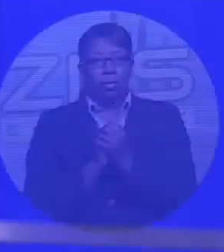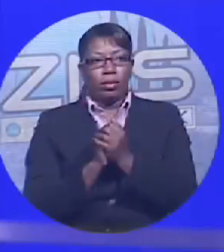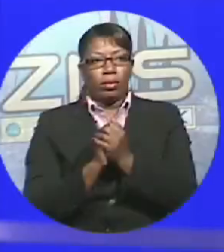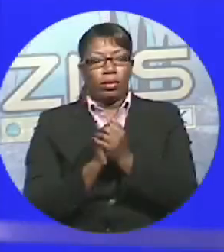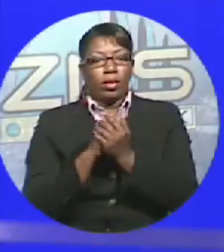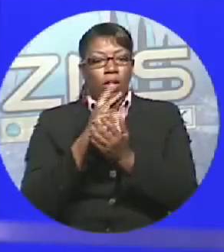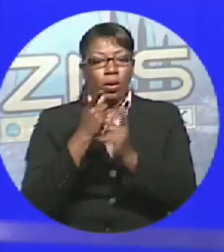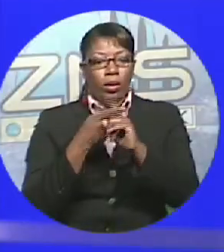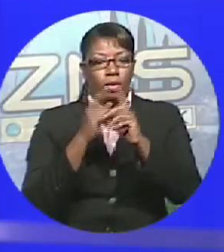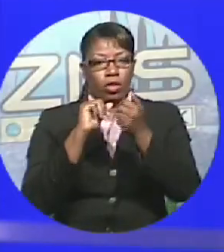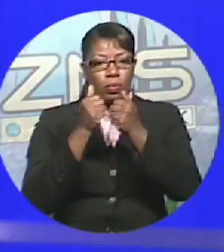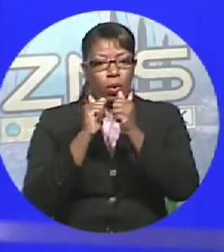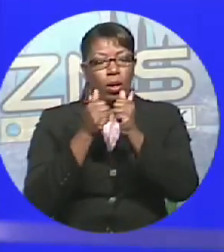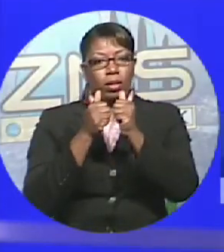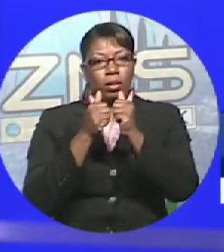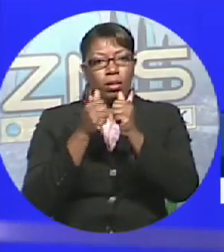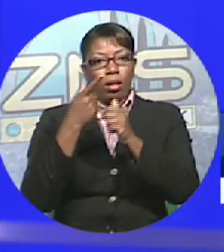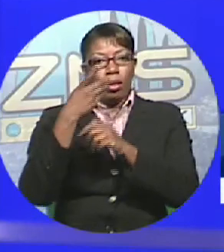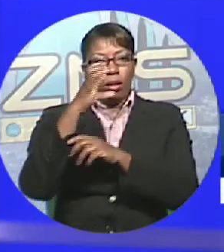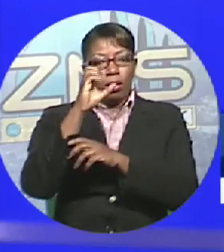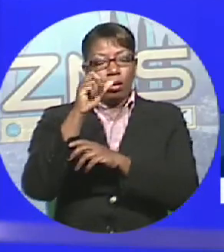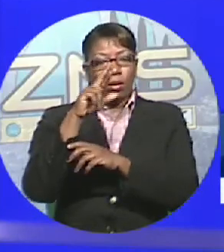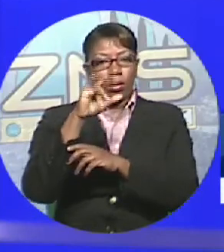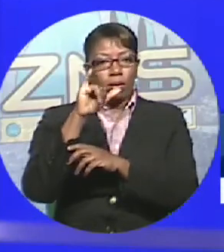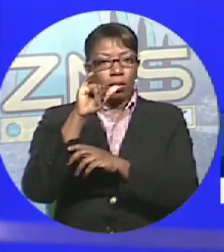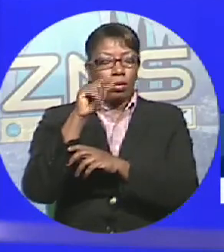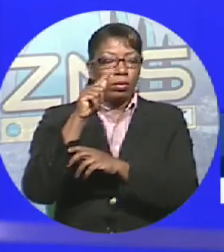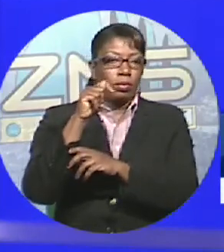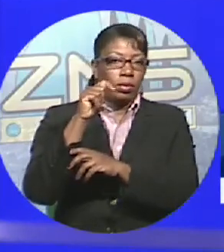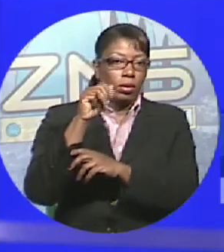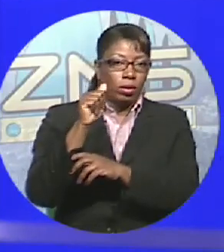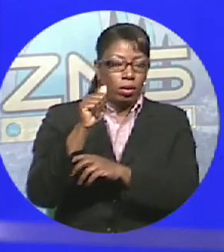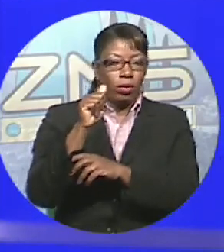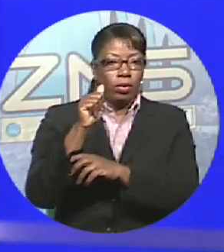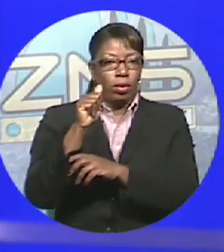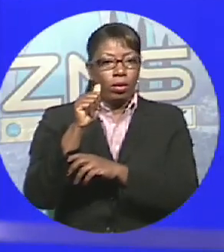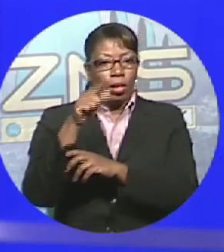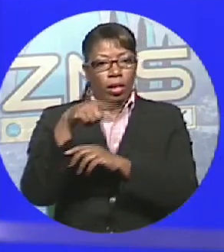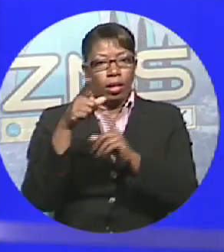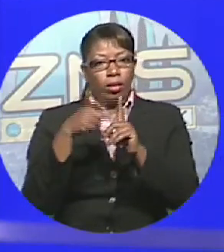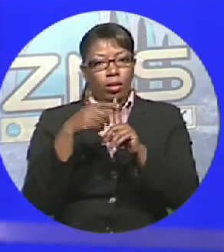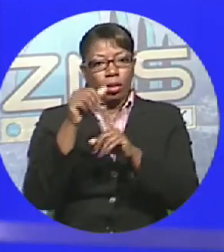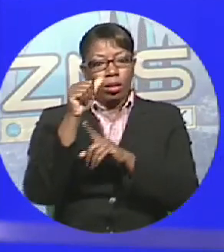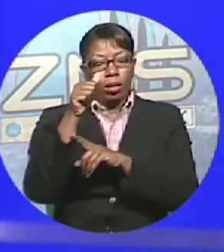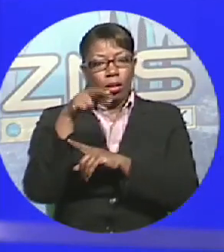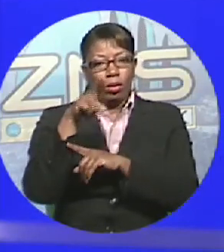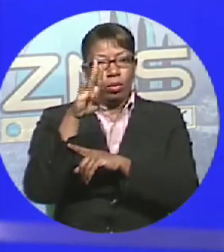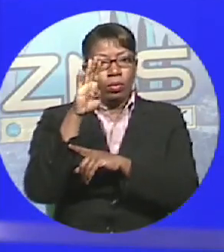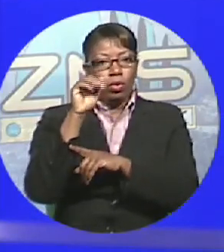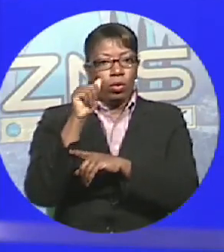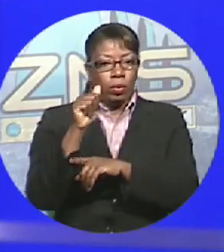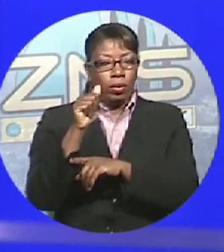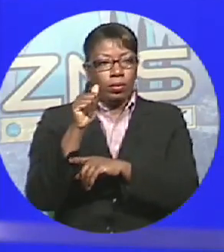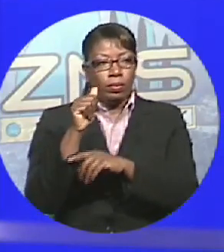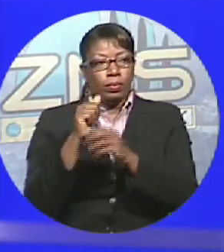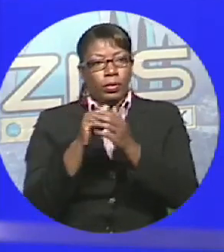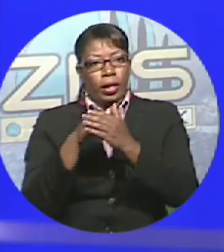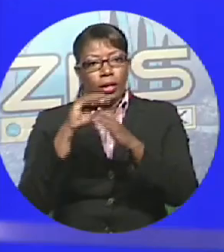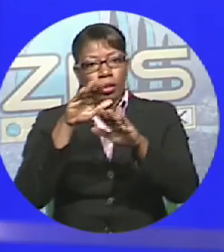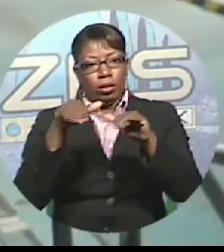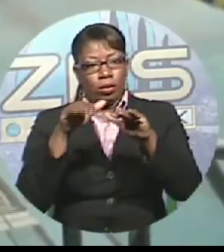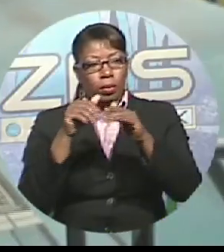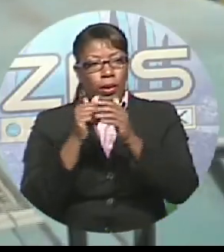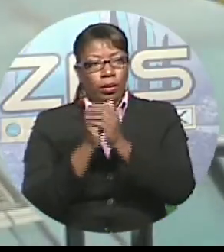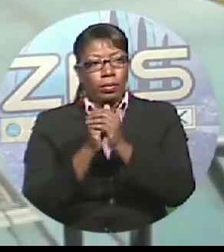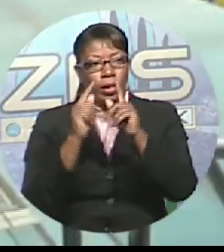Welcome to sports, everybody. The Carifta Swimming Championships got started this morning down in Aruba. Our Chris Saunders was poolside.